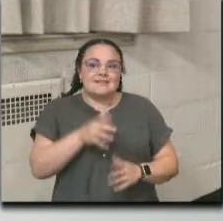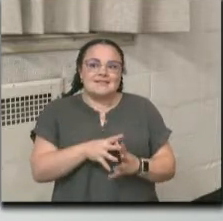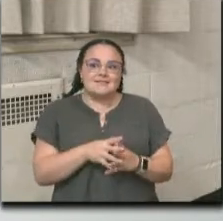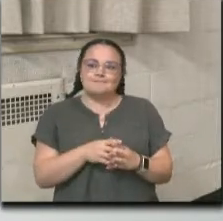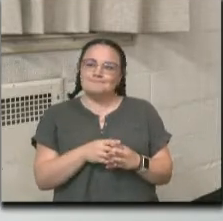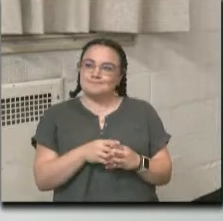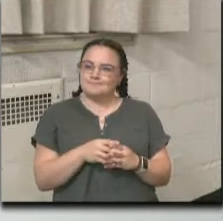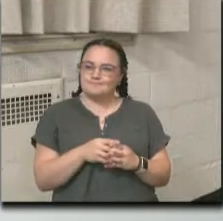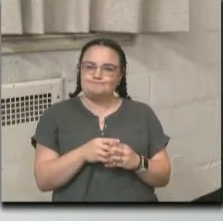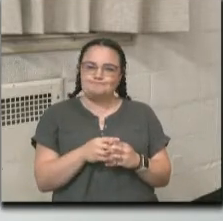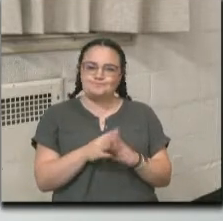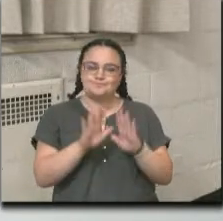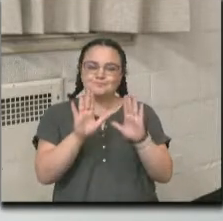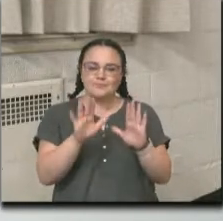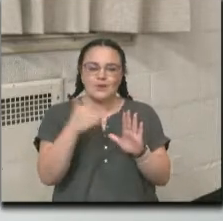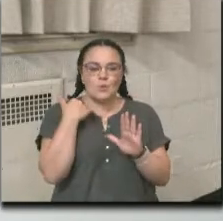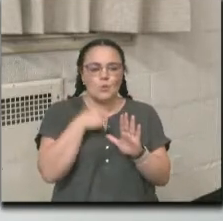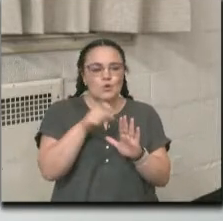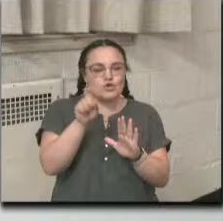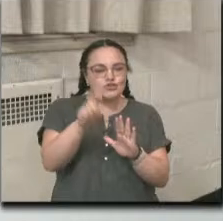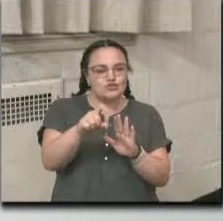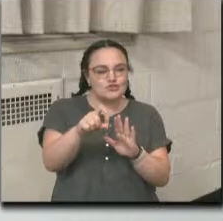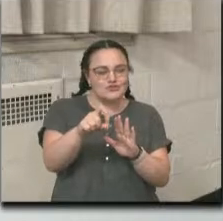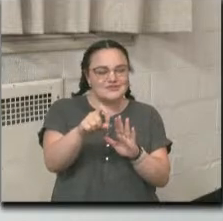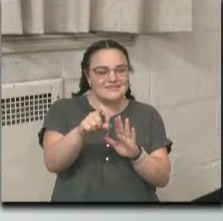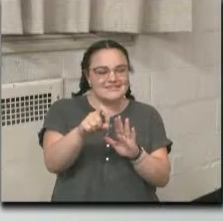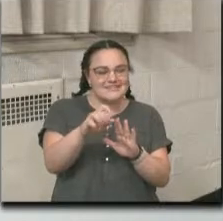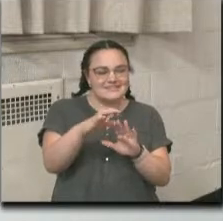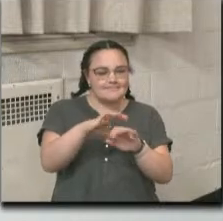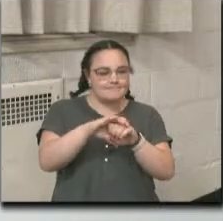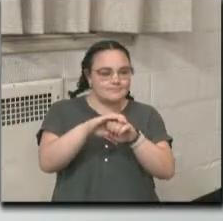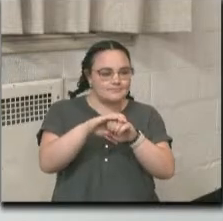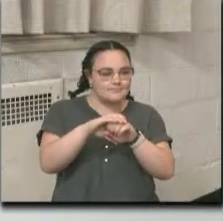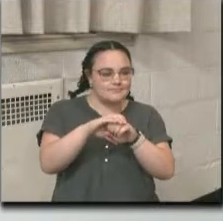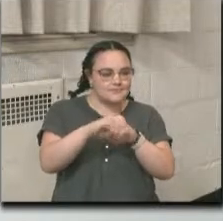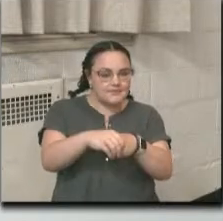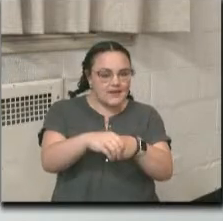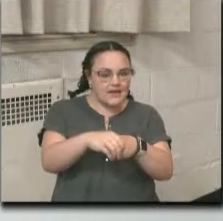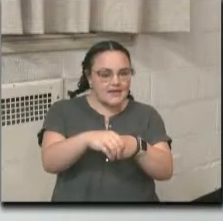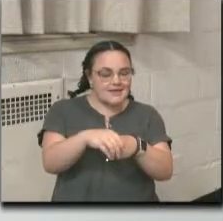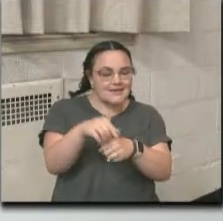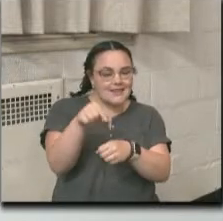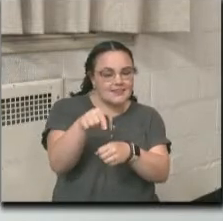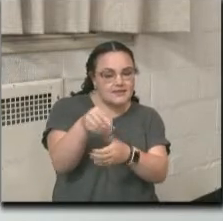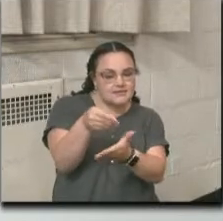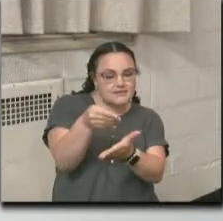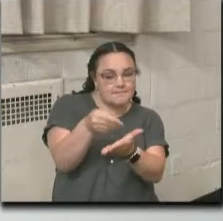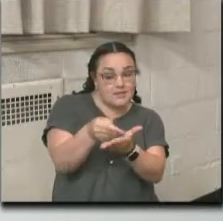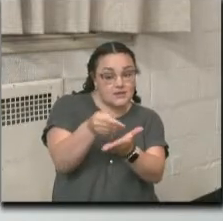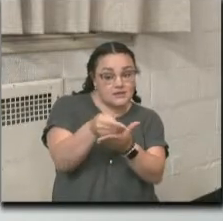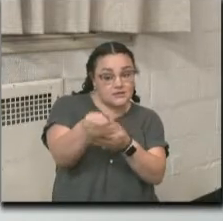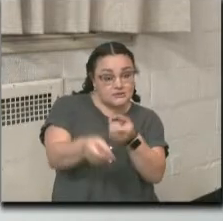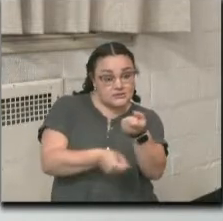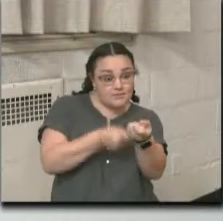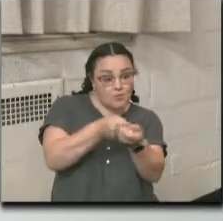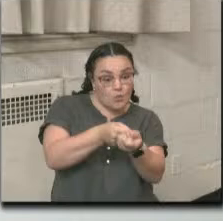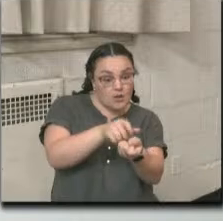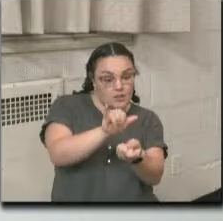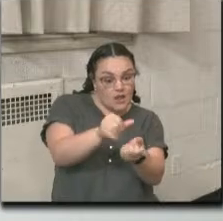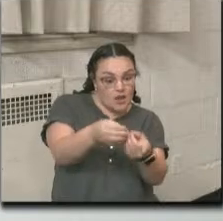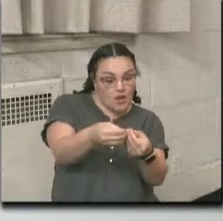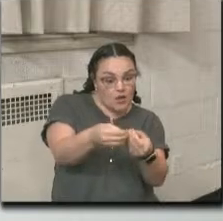should demand, Superintendent House, that the dollars to support that